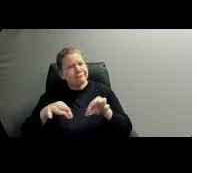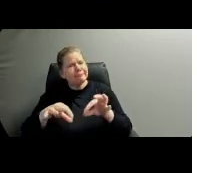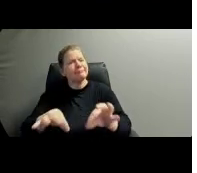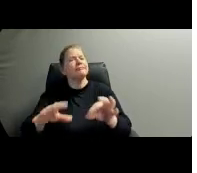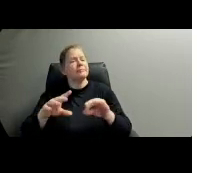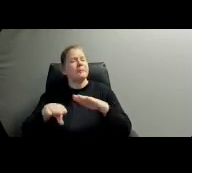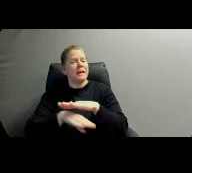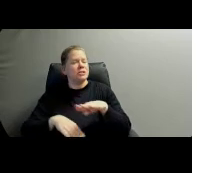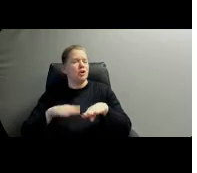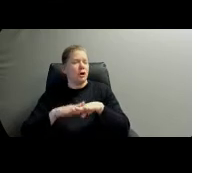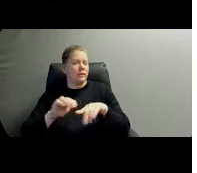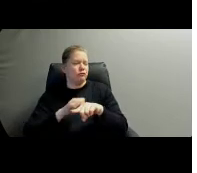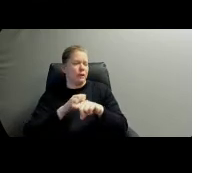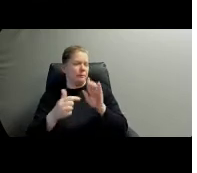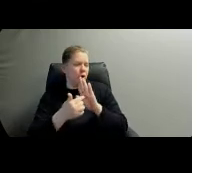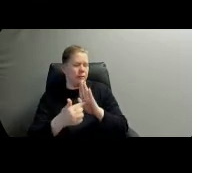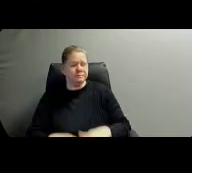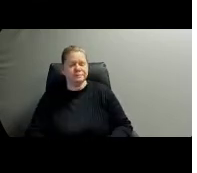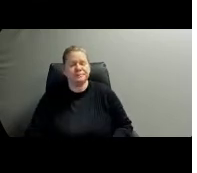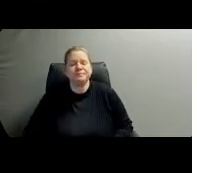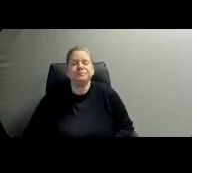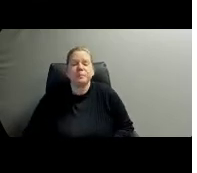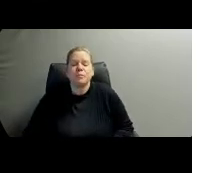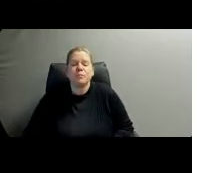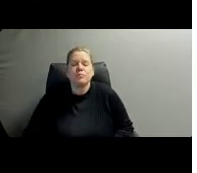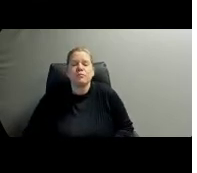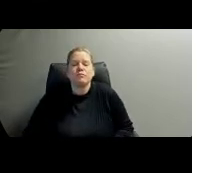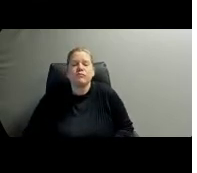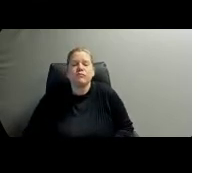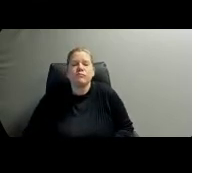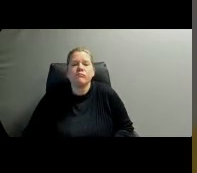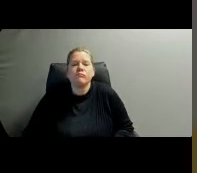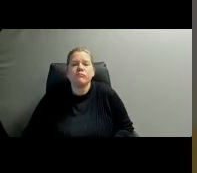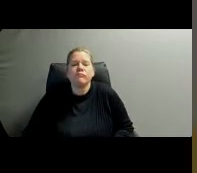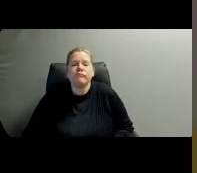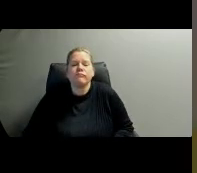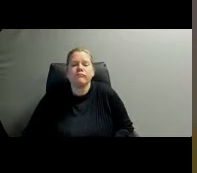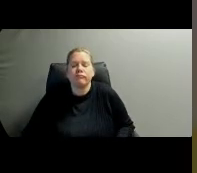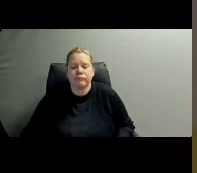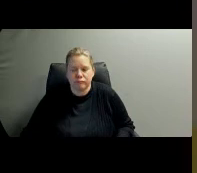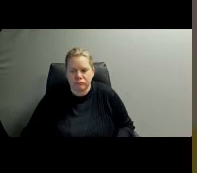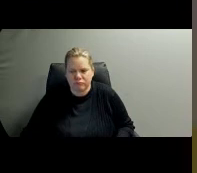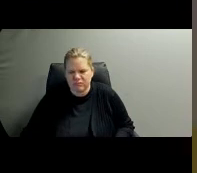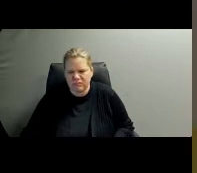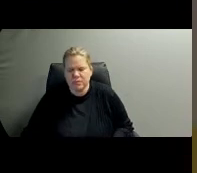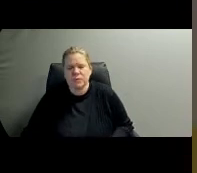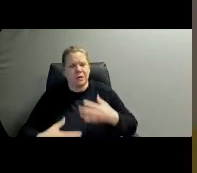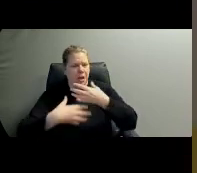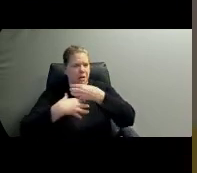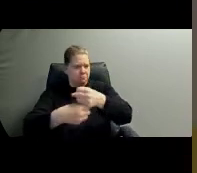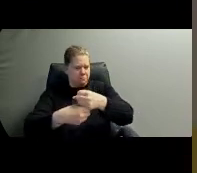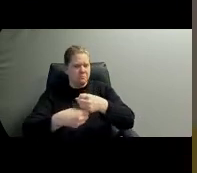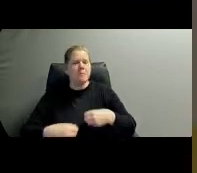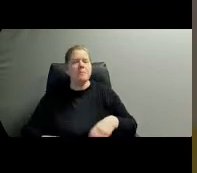weights. So Right. So let me summarize it as part of the key takeaways, where we